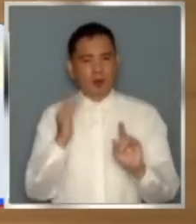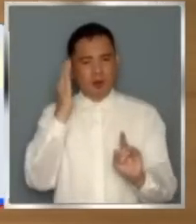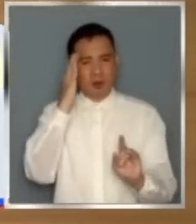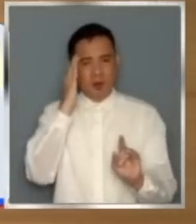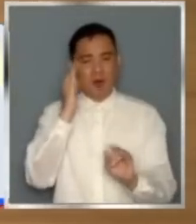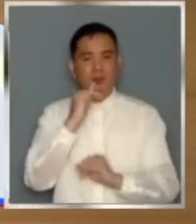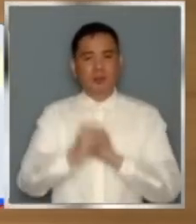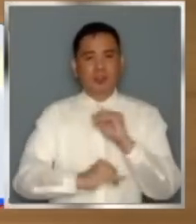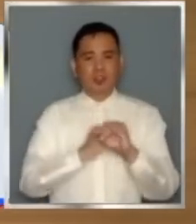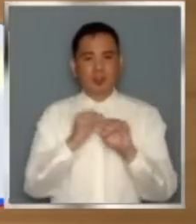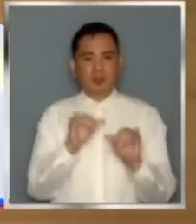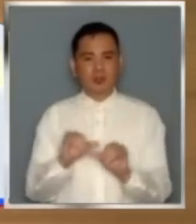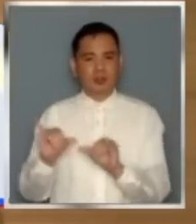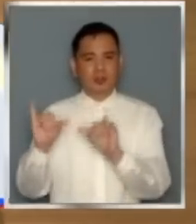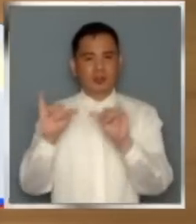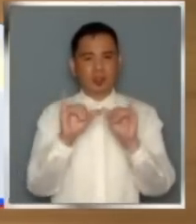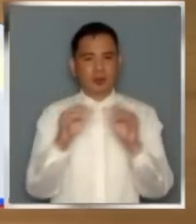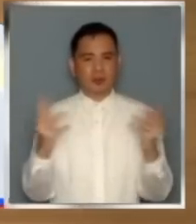standards.